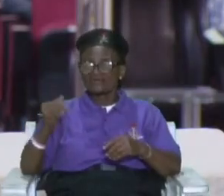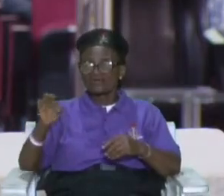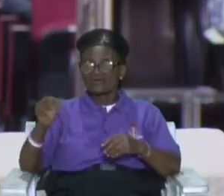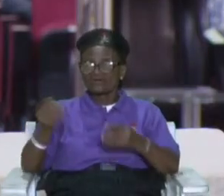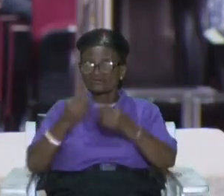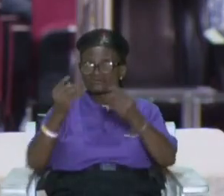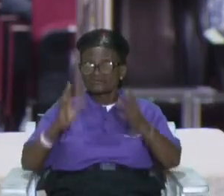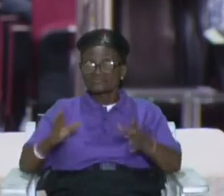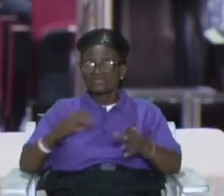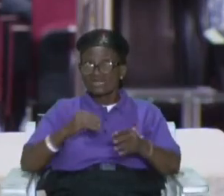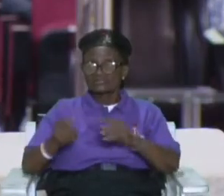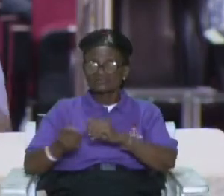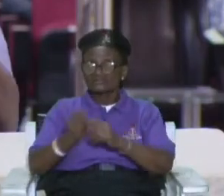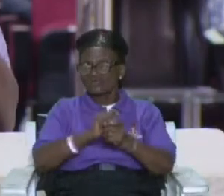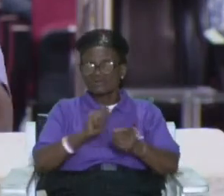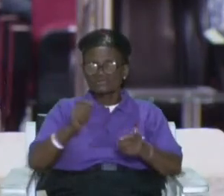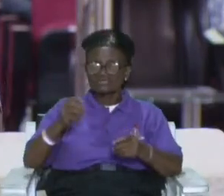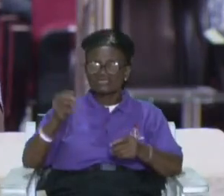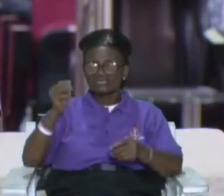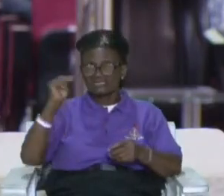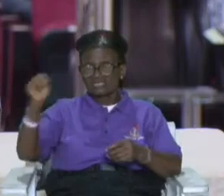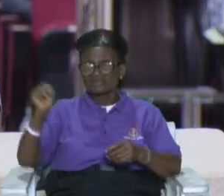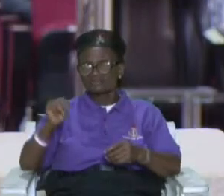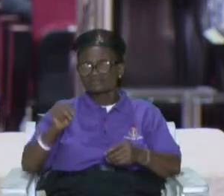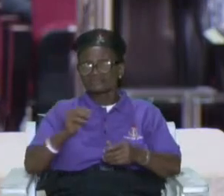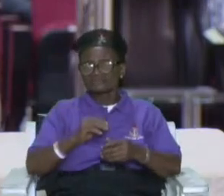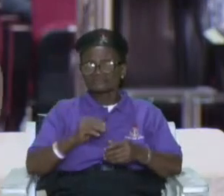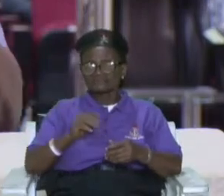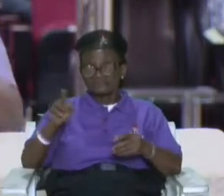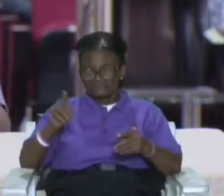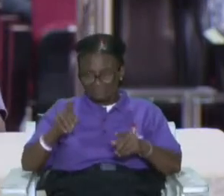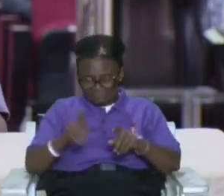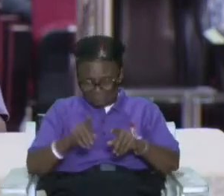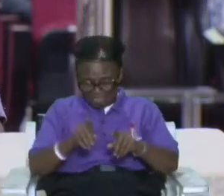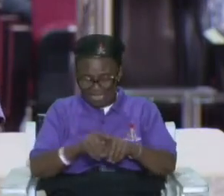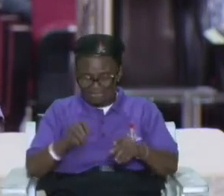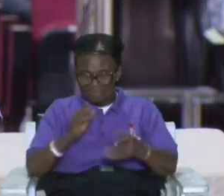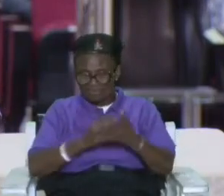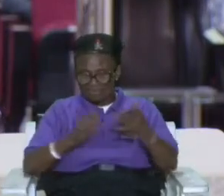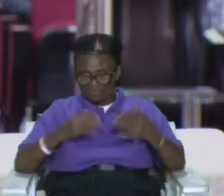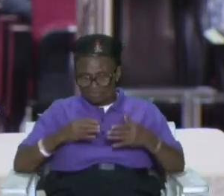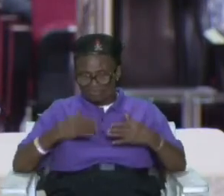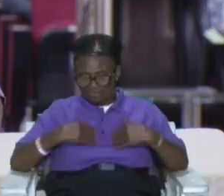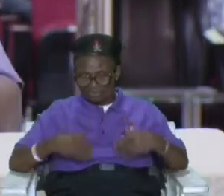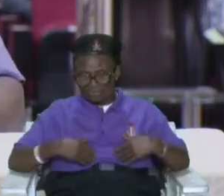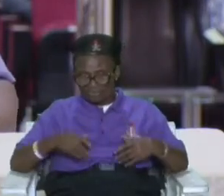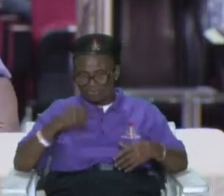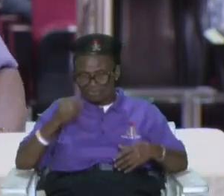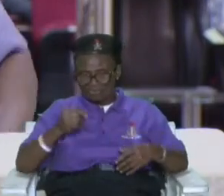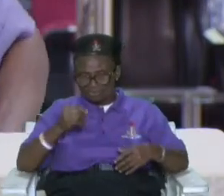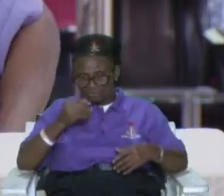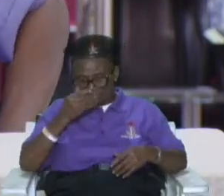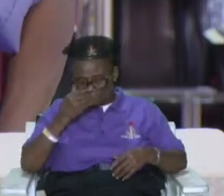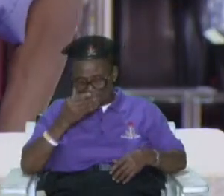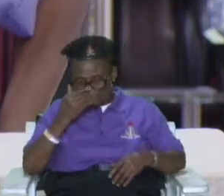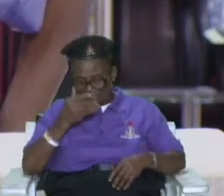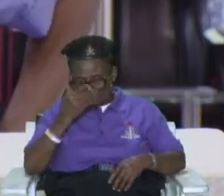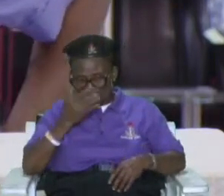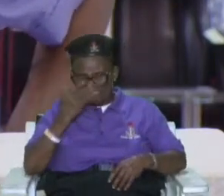somebody whose handkerchief can begin to heal the sick. That tells you that